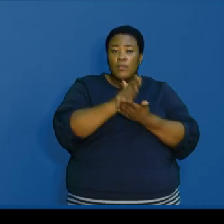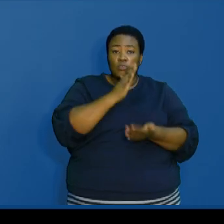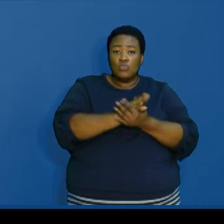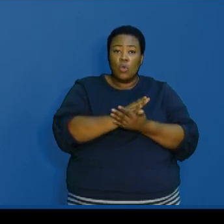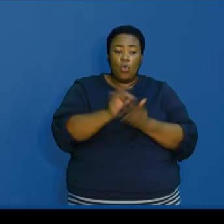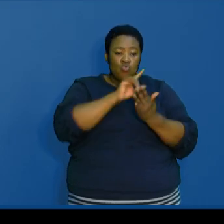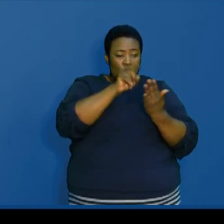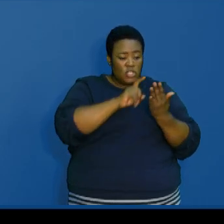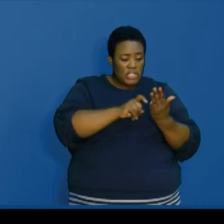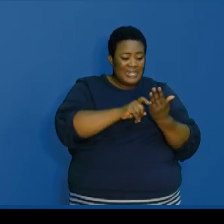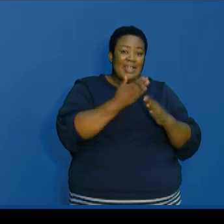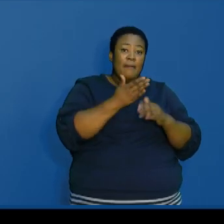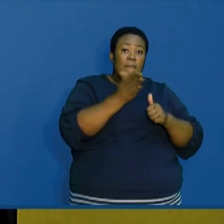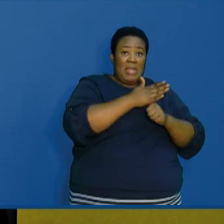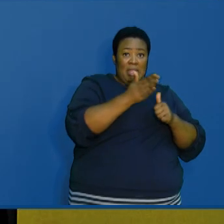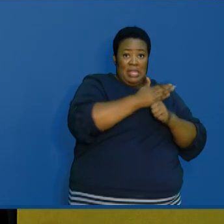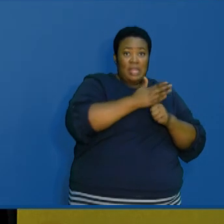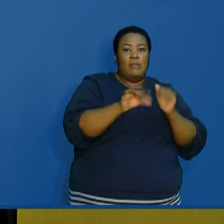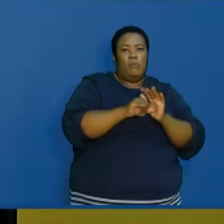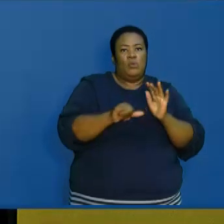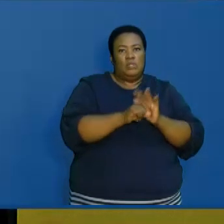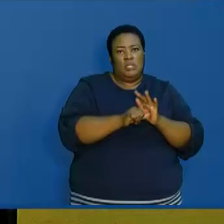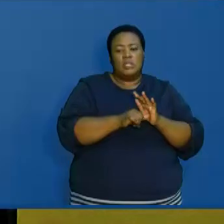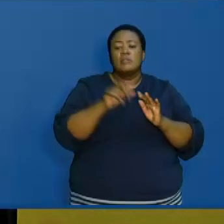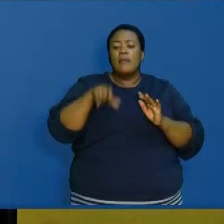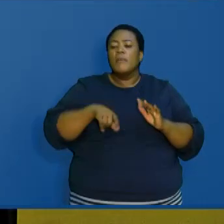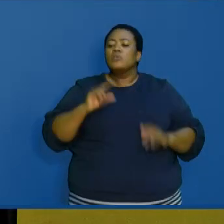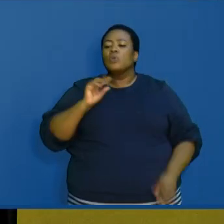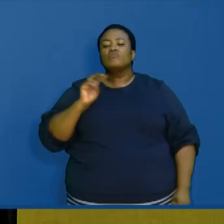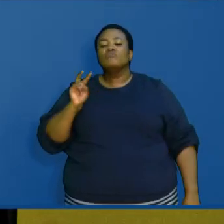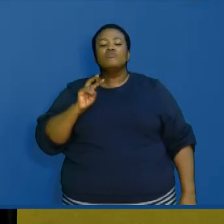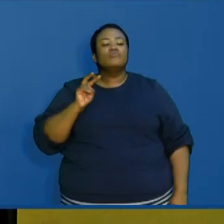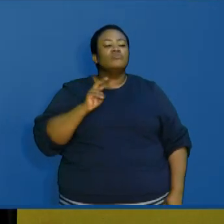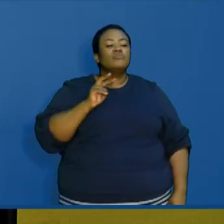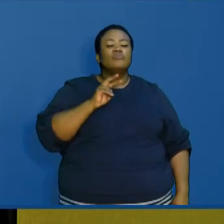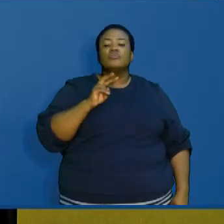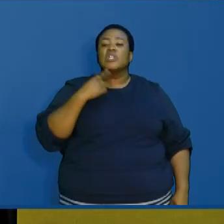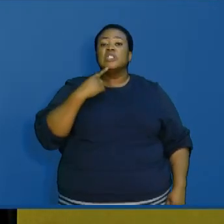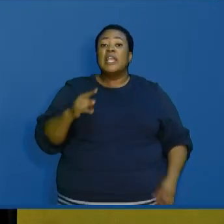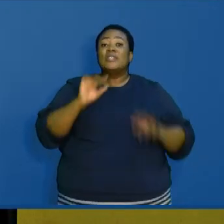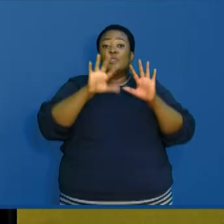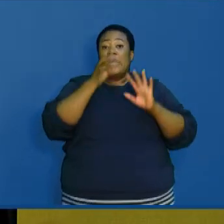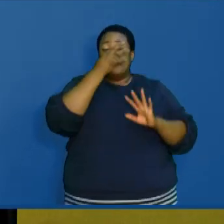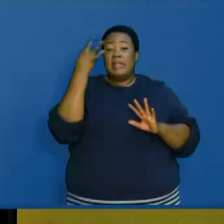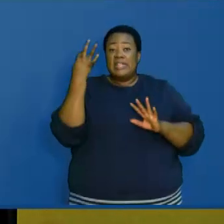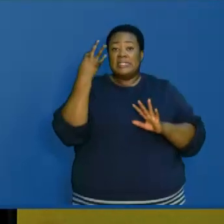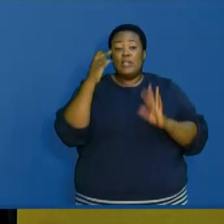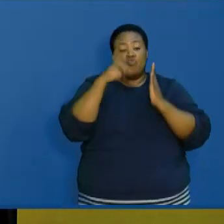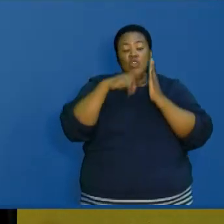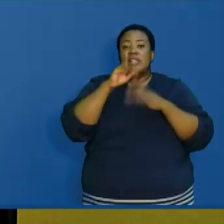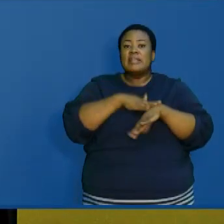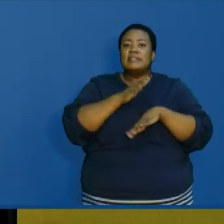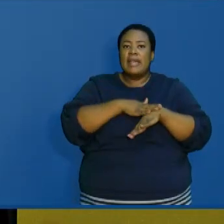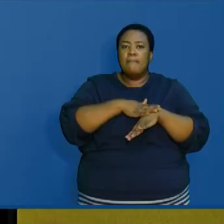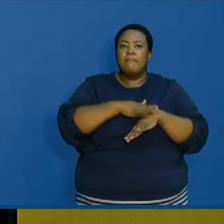beginning. When your invigilator is standing right there and saying you have 10 minutes reading time at 5